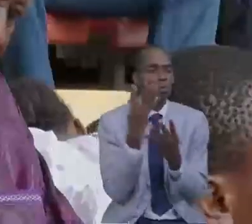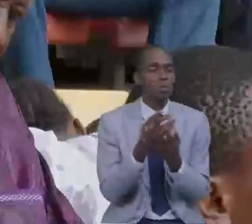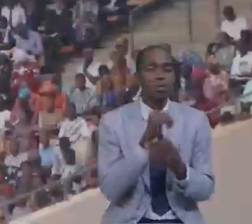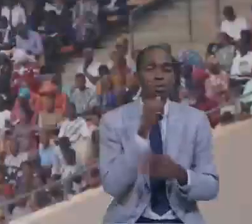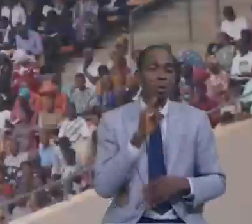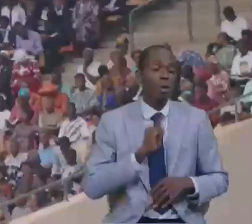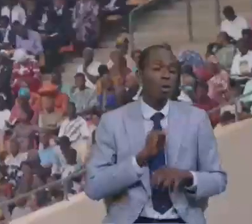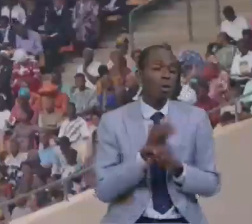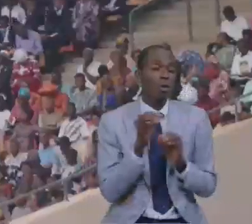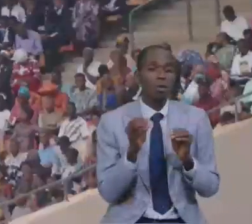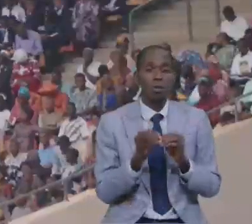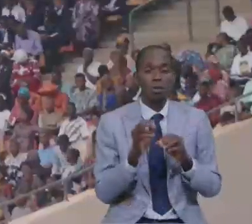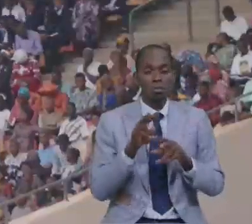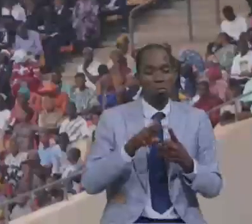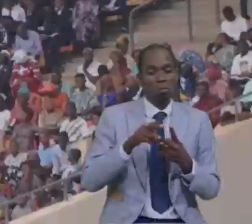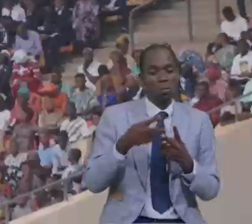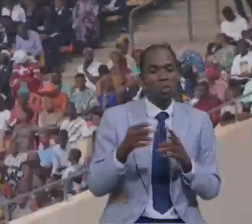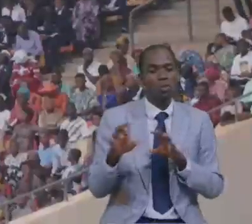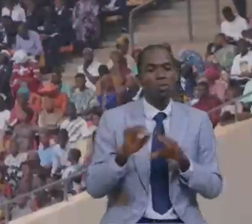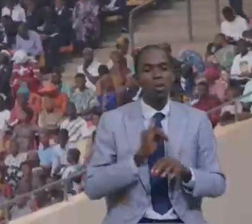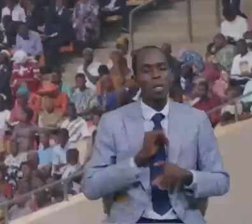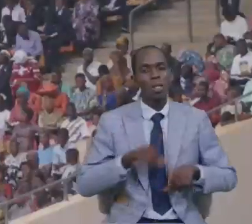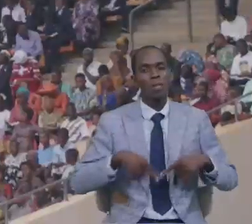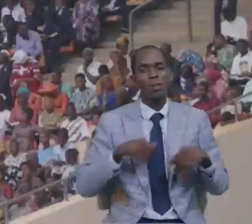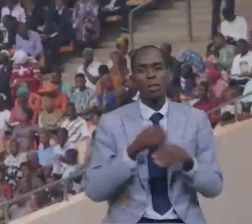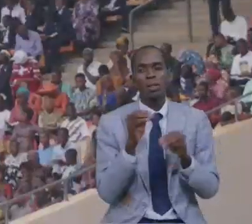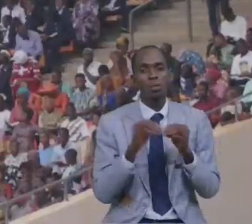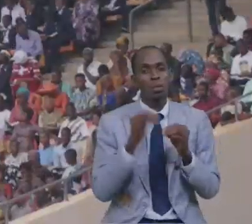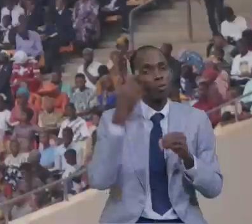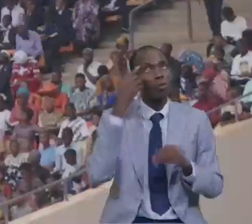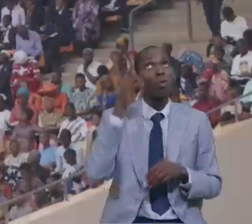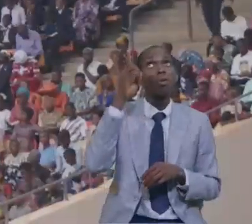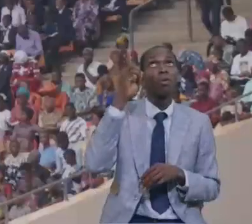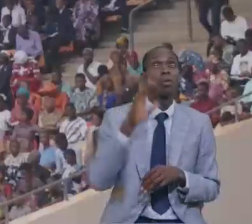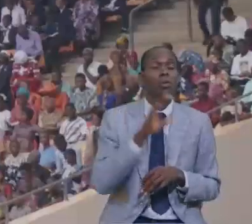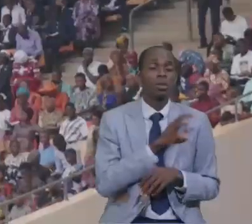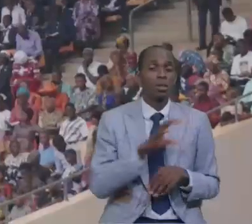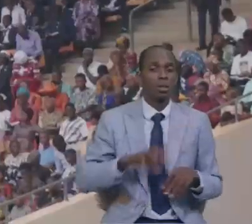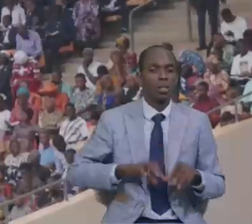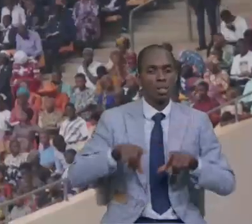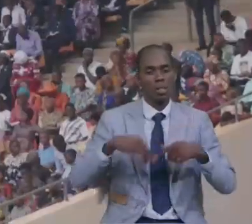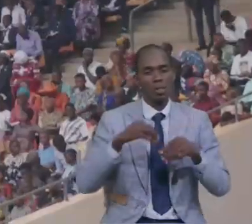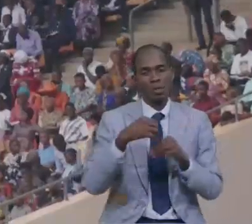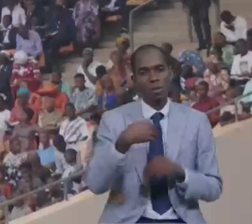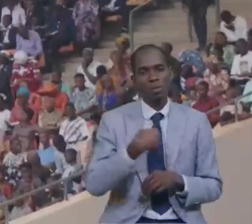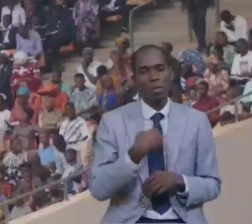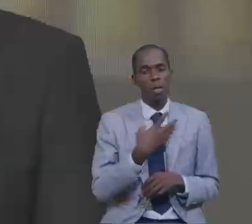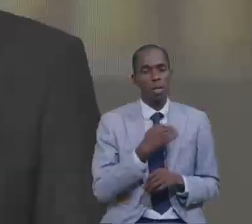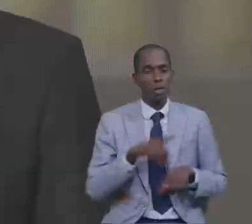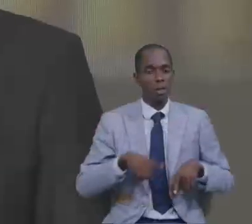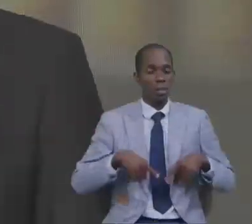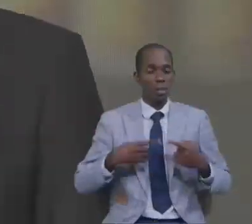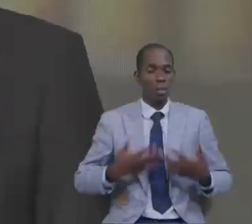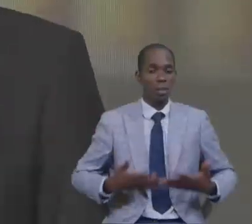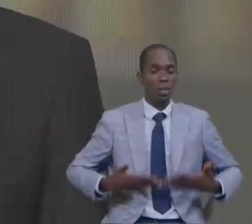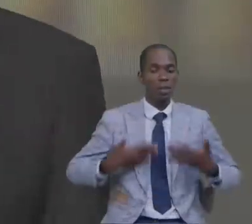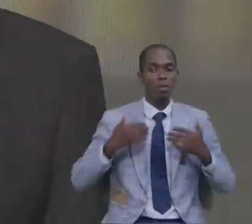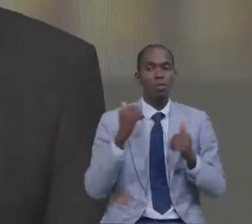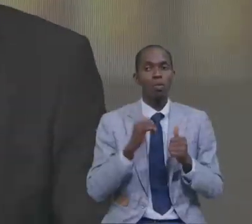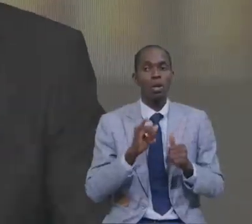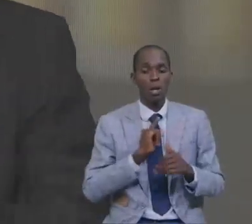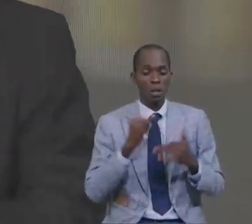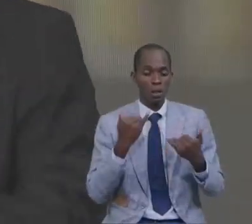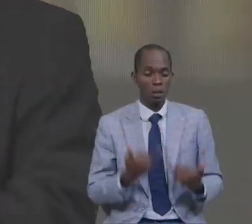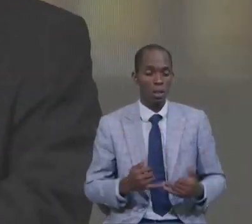the life which I now live in the flesh, I live by the faith of the Son